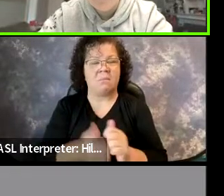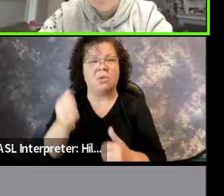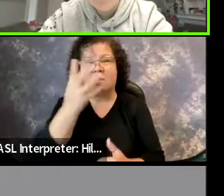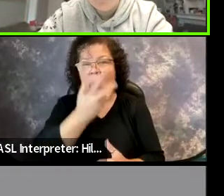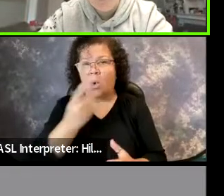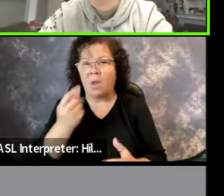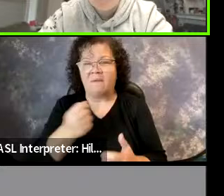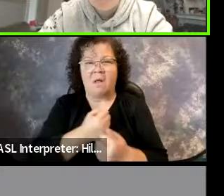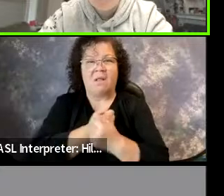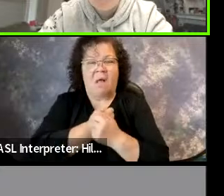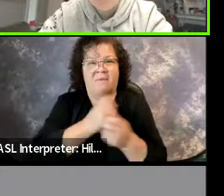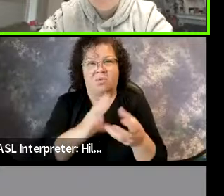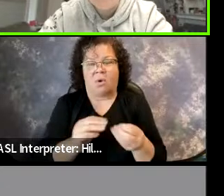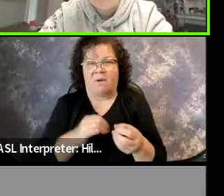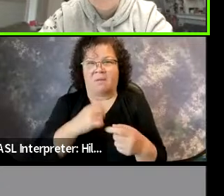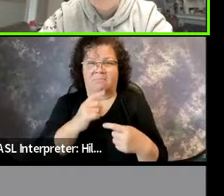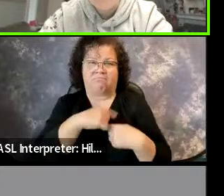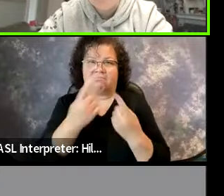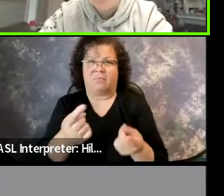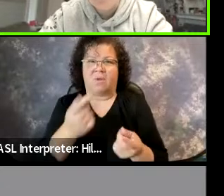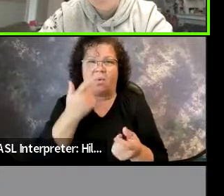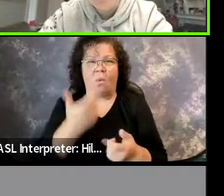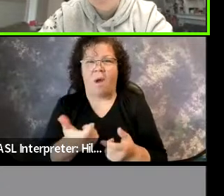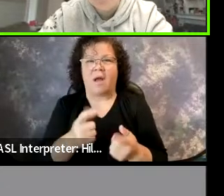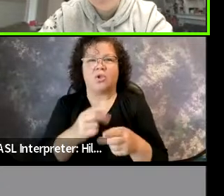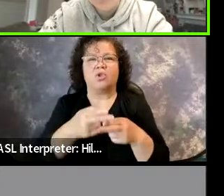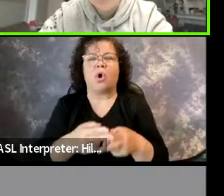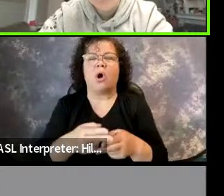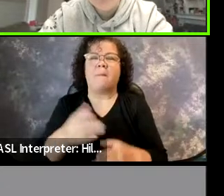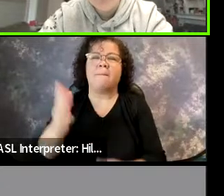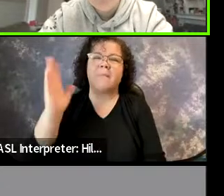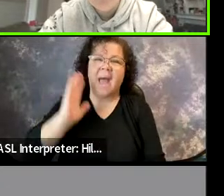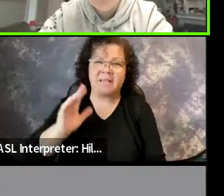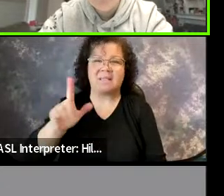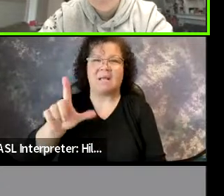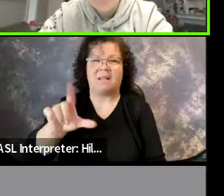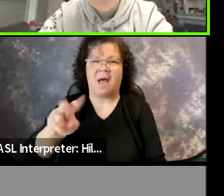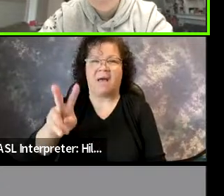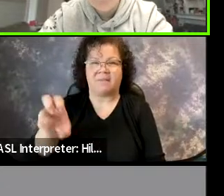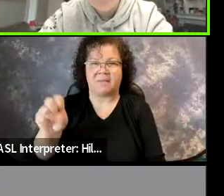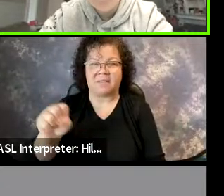stories I've ever watched. So called Past Lives if you're a movie buff.